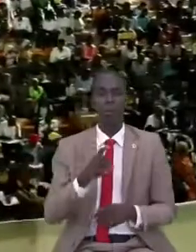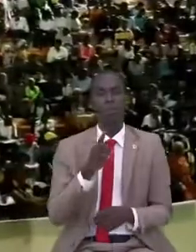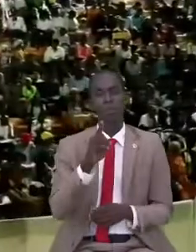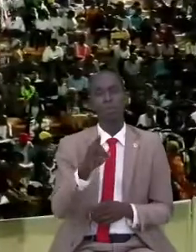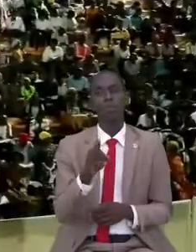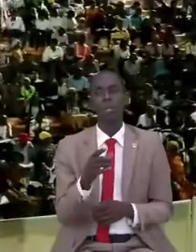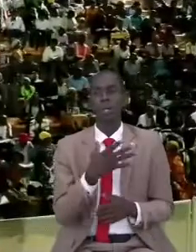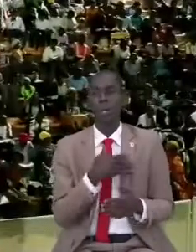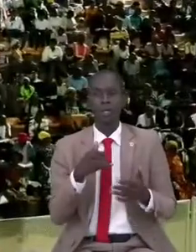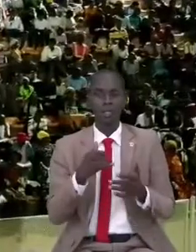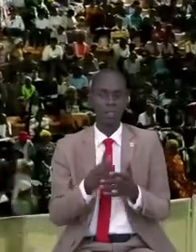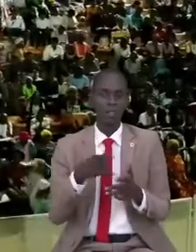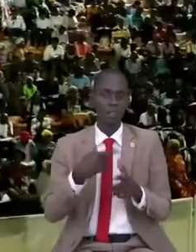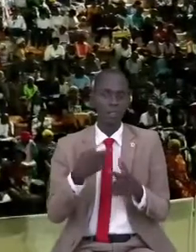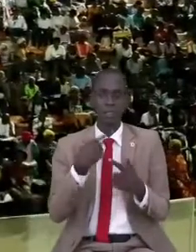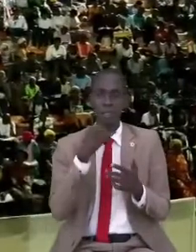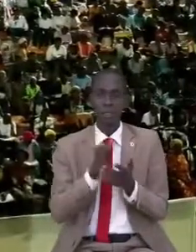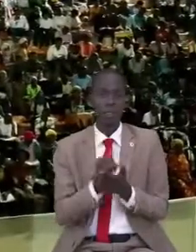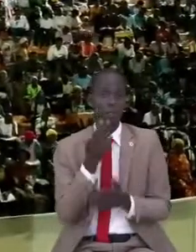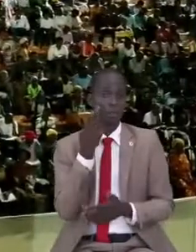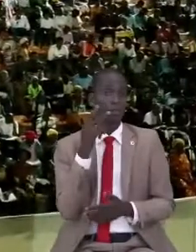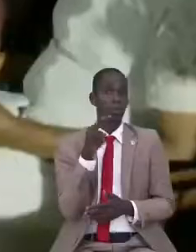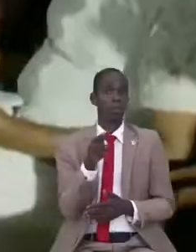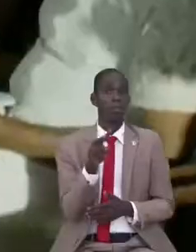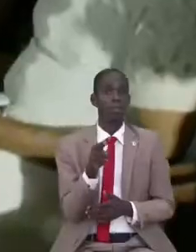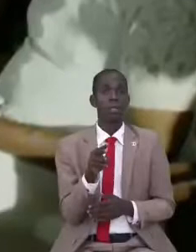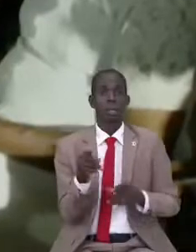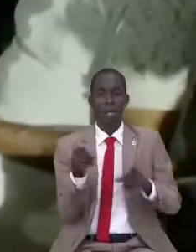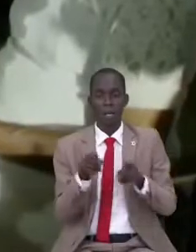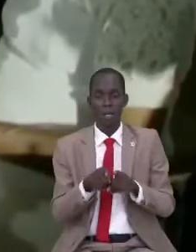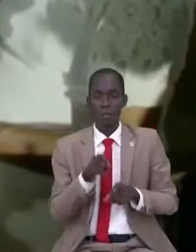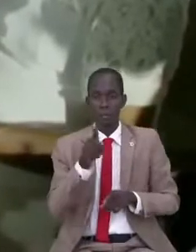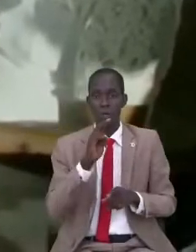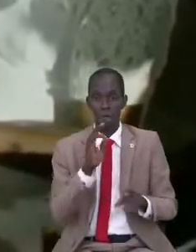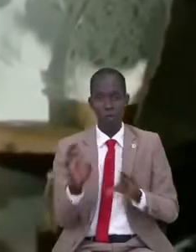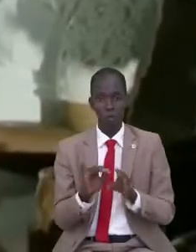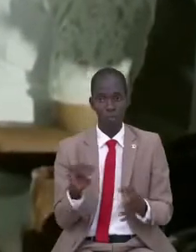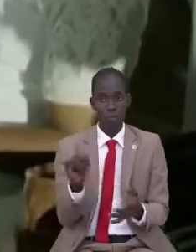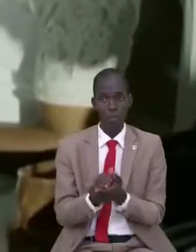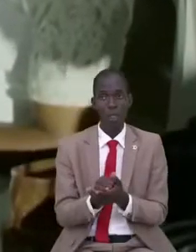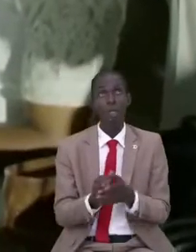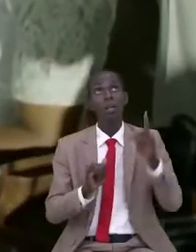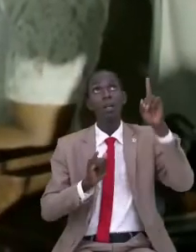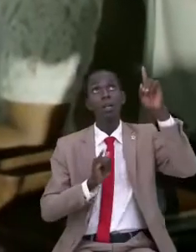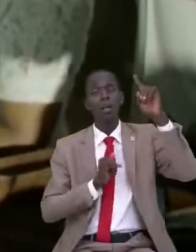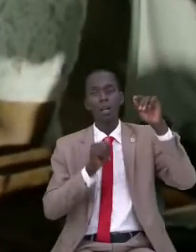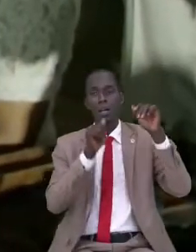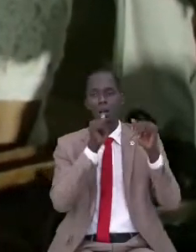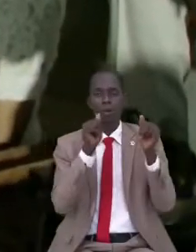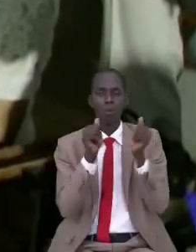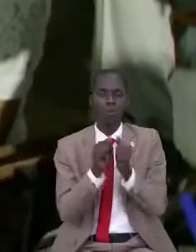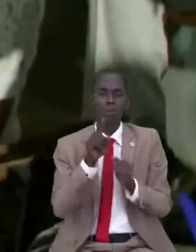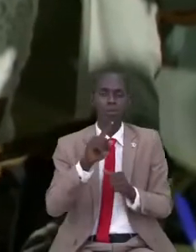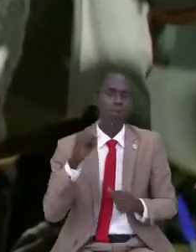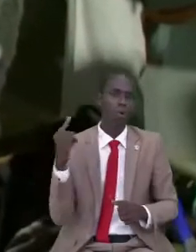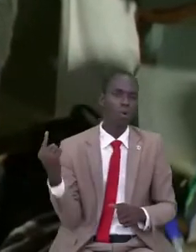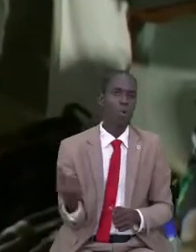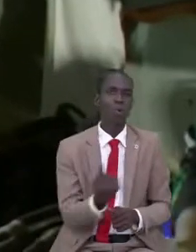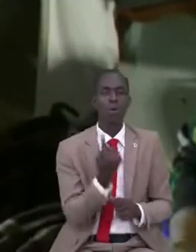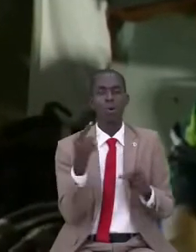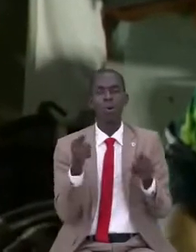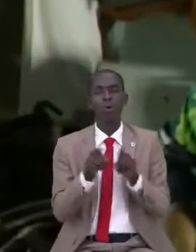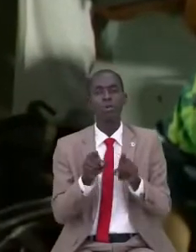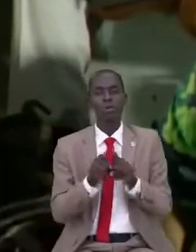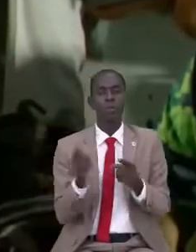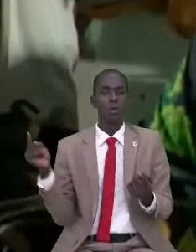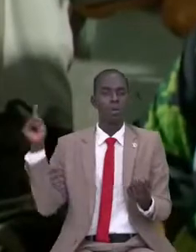And then it says, and lo, as you're doing that, I am with you always, even